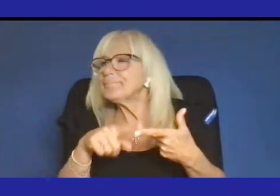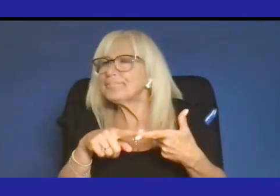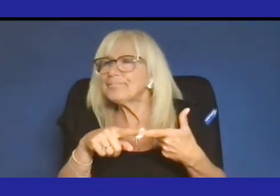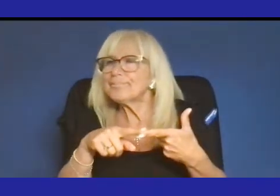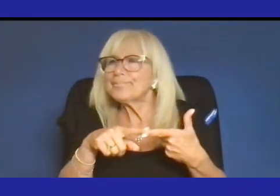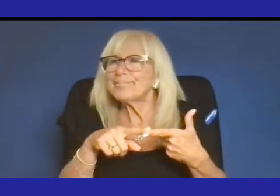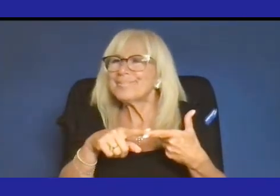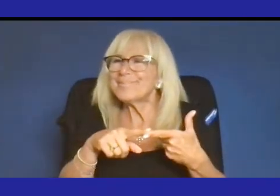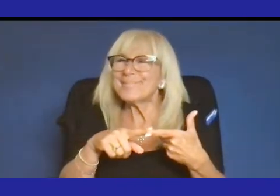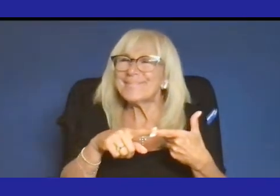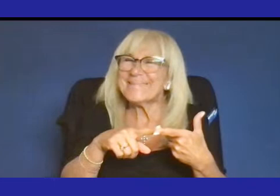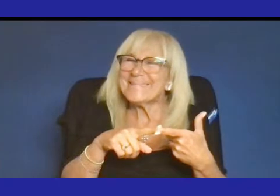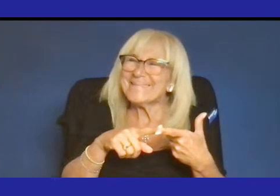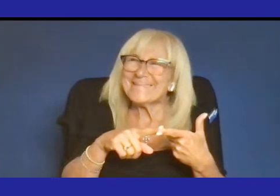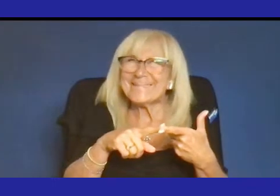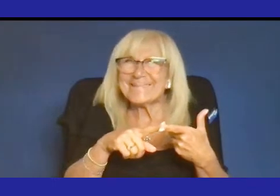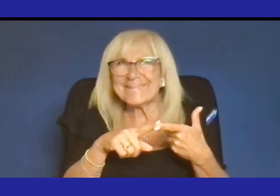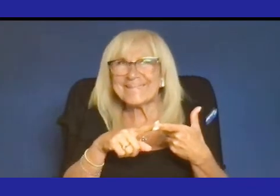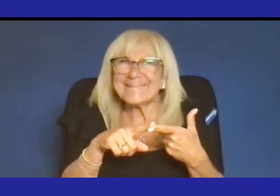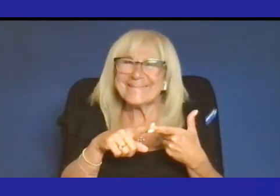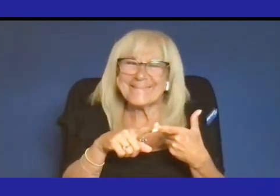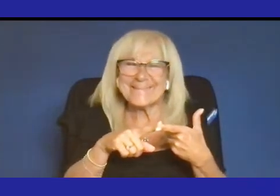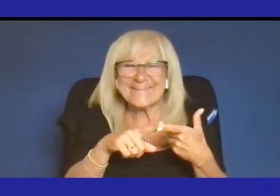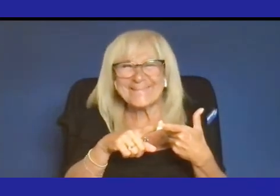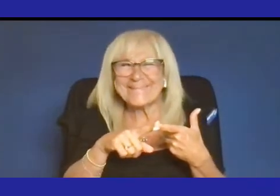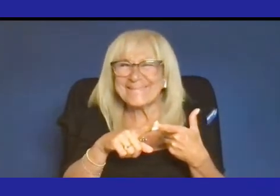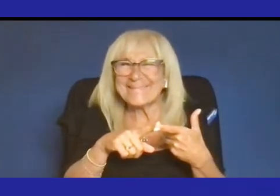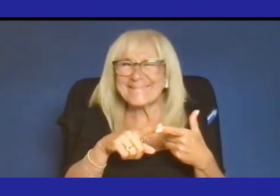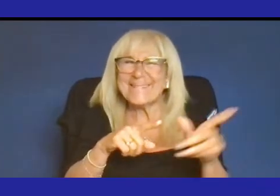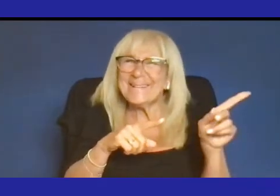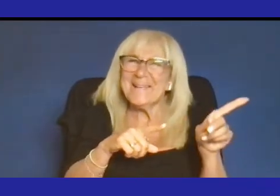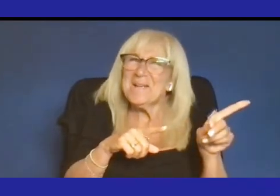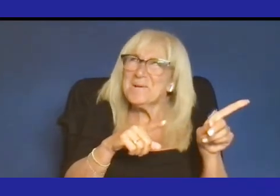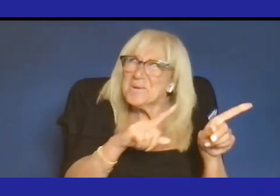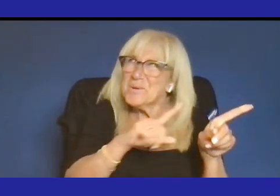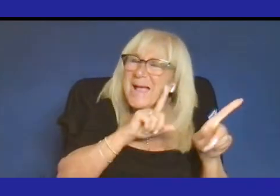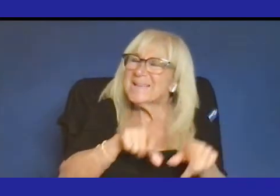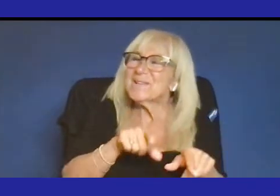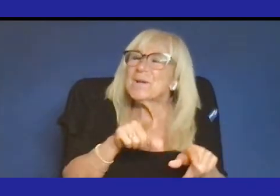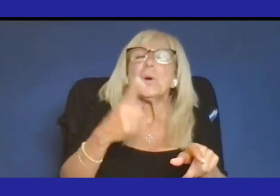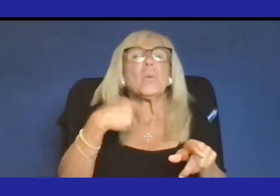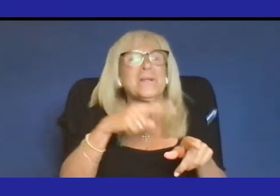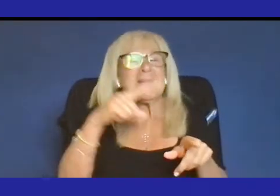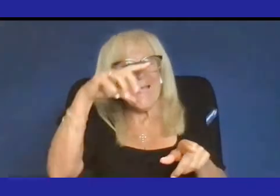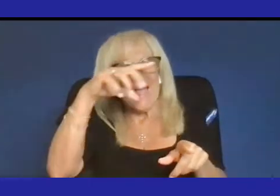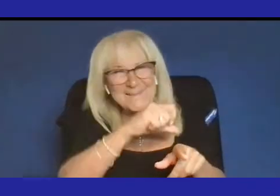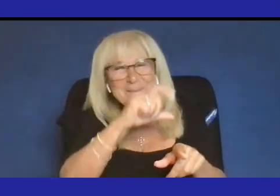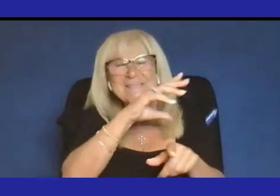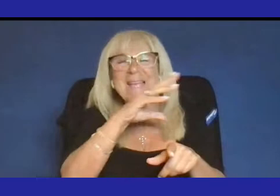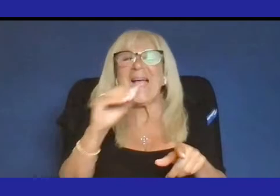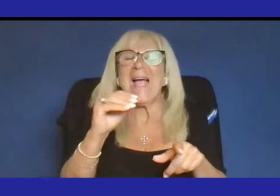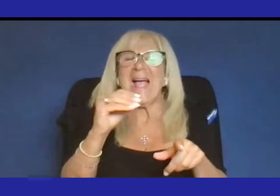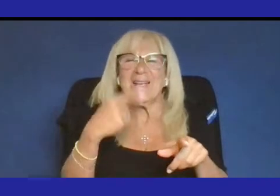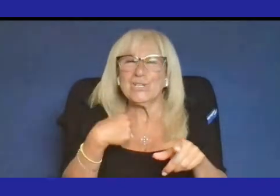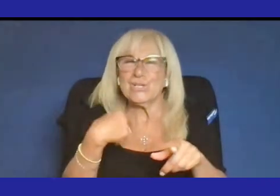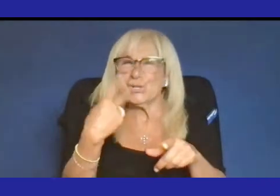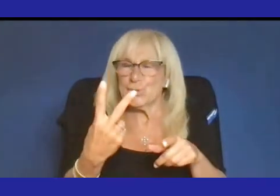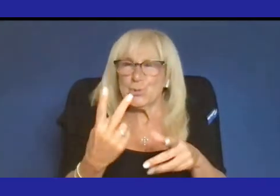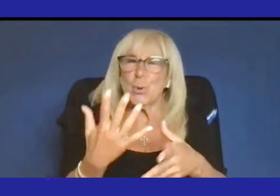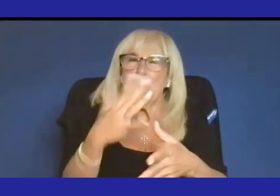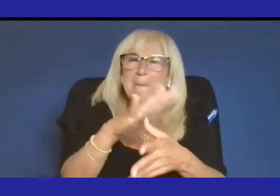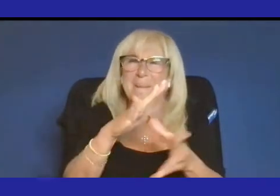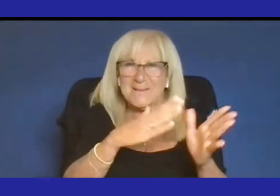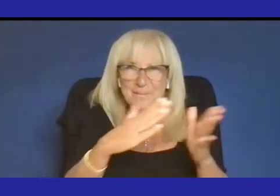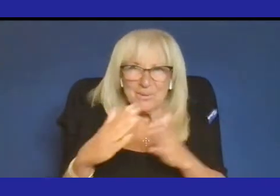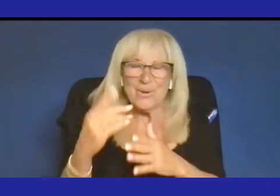a little more of those details there, right? Just so you can have some ideas. We did do an estimate, and we did kick off 2 master plans already, one for Elmhurst, one